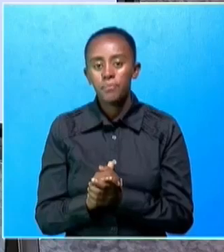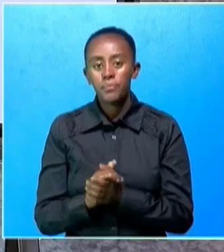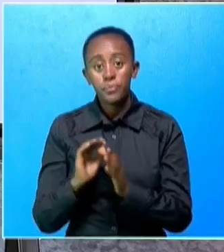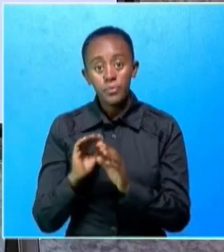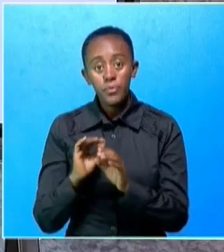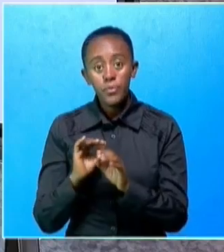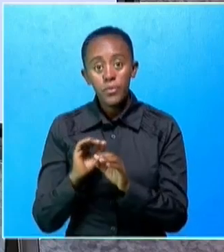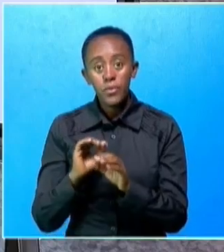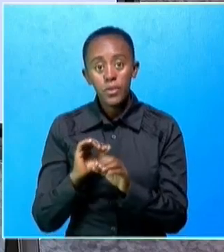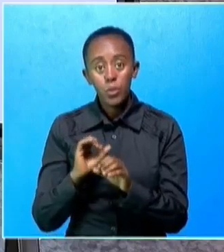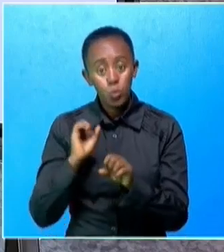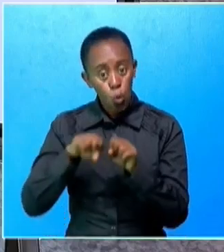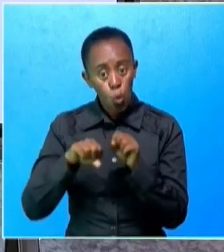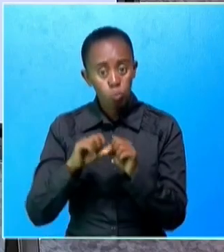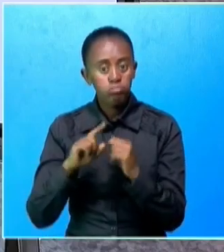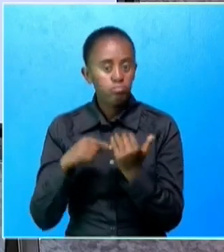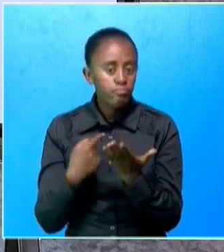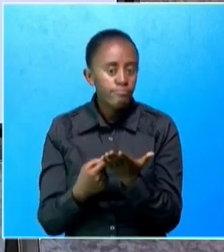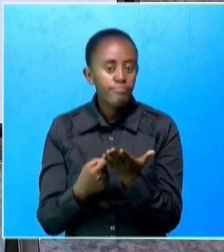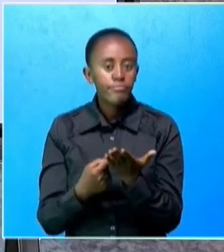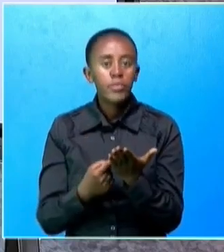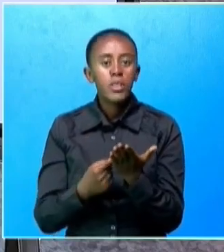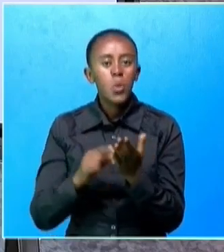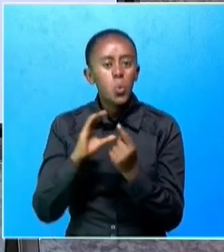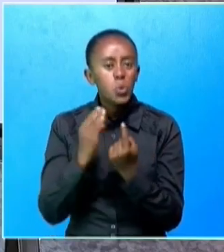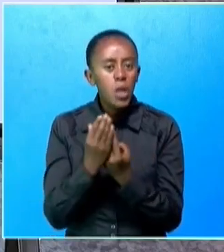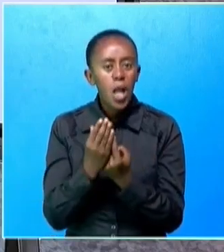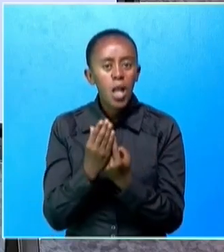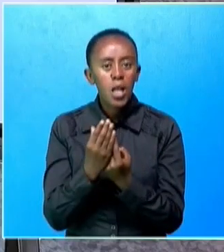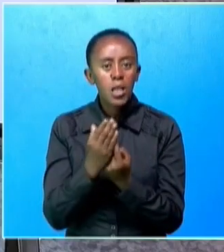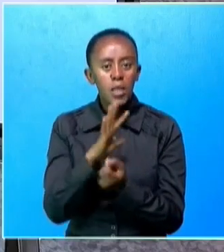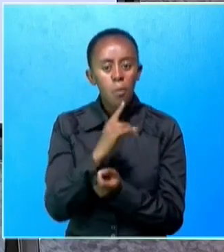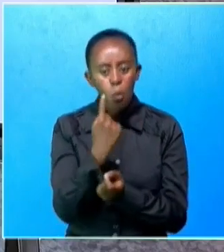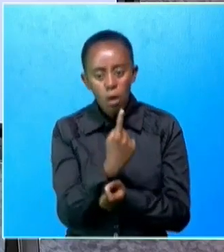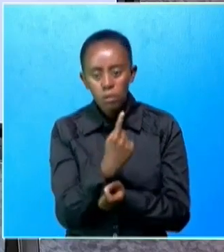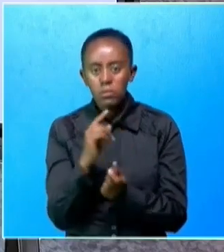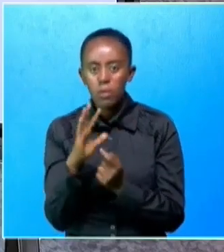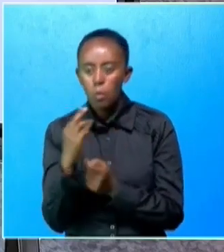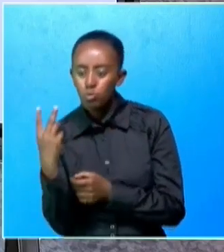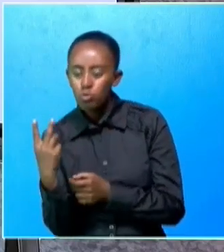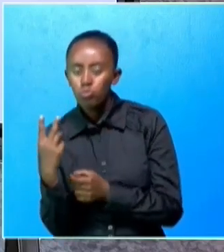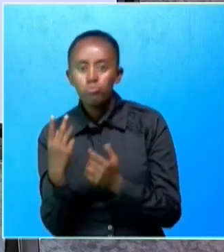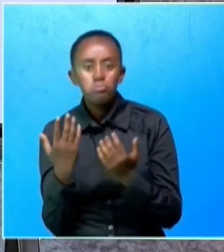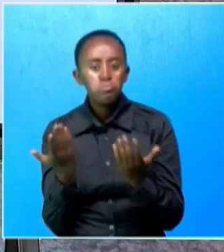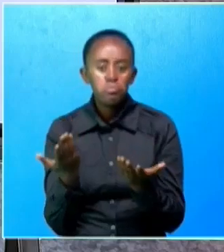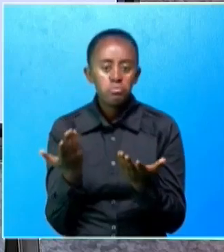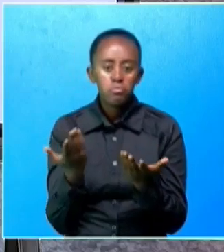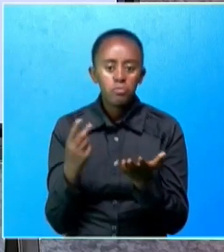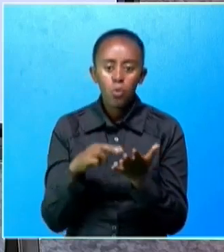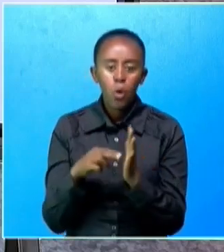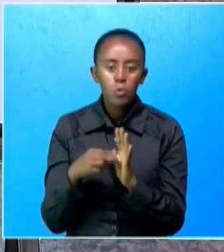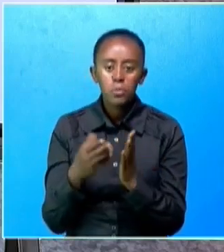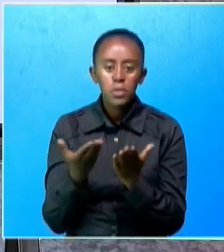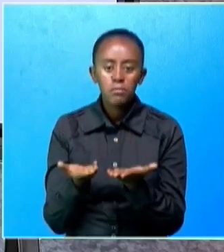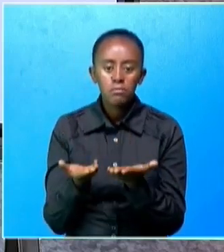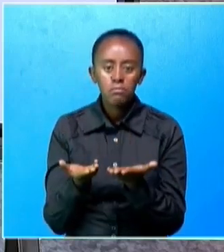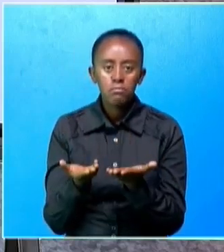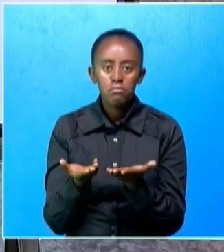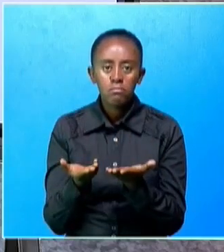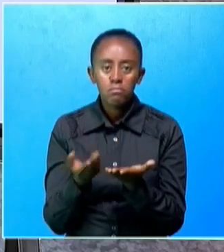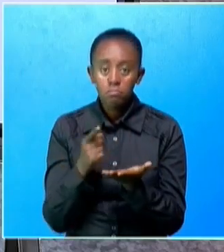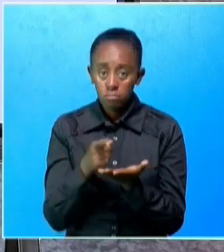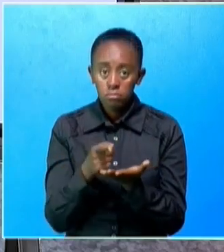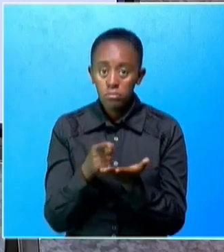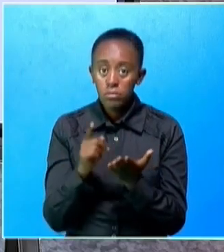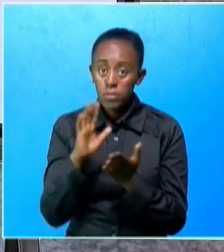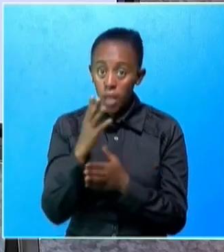So, conditionals type 1 and type 2. What do you mean by that type 1 conditionals? Yeah, when it comes in the case